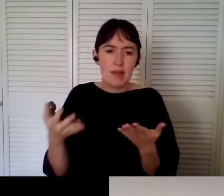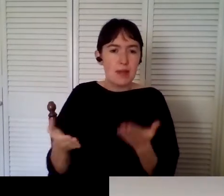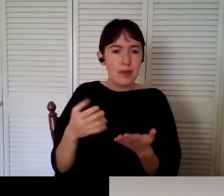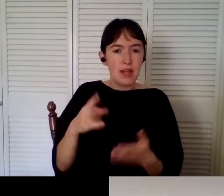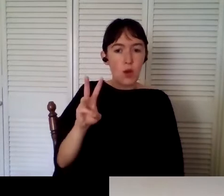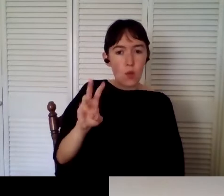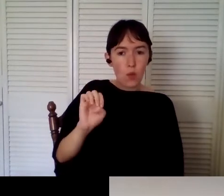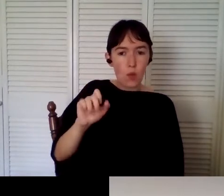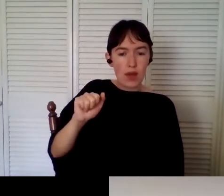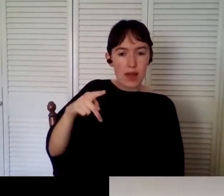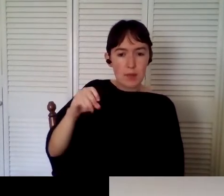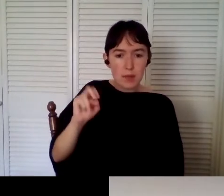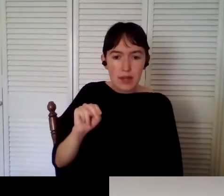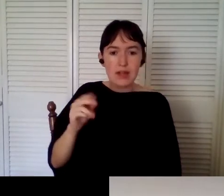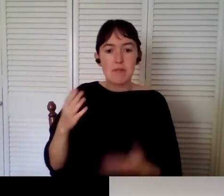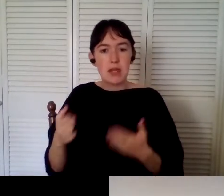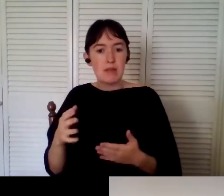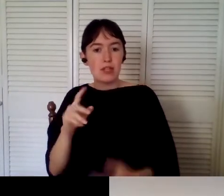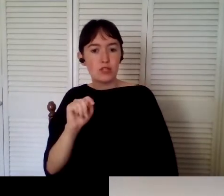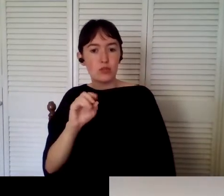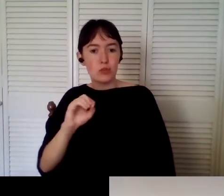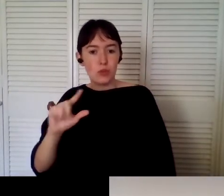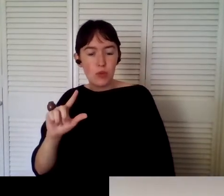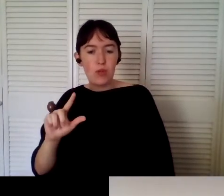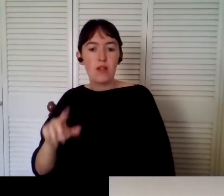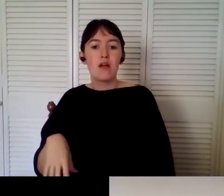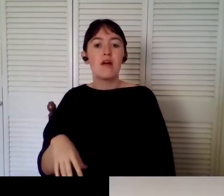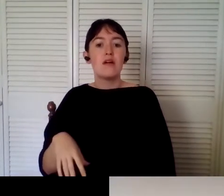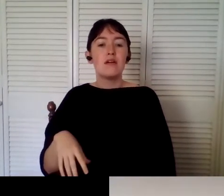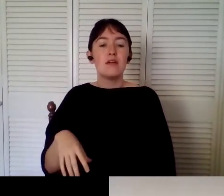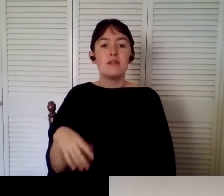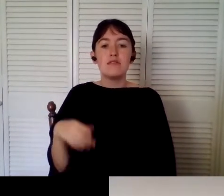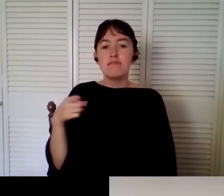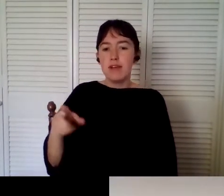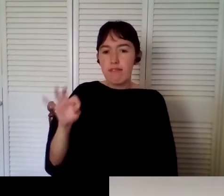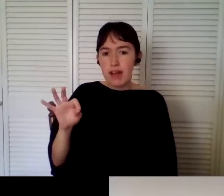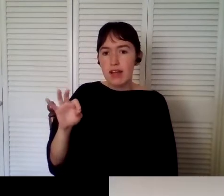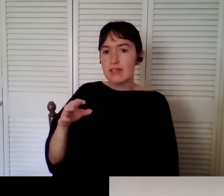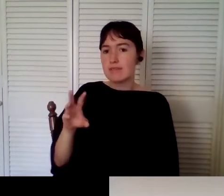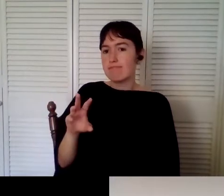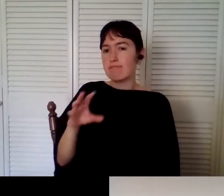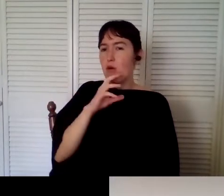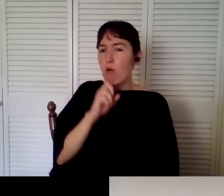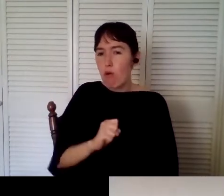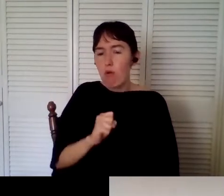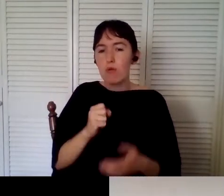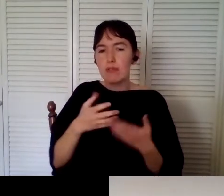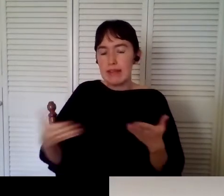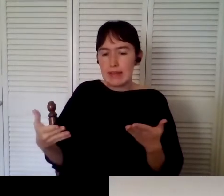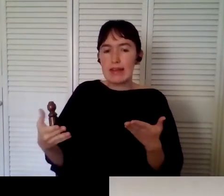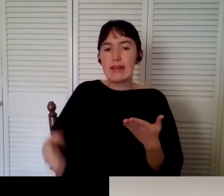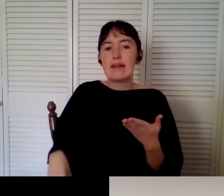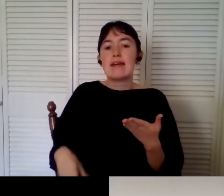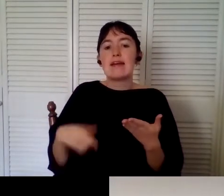you take this like often probably broken, very old thing and figure out what it was like when